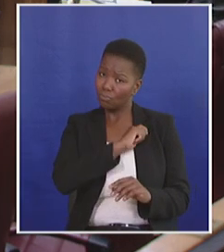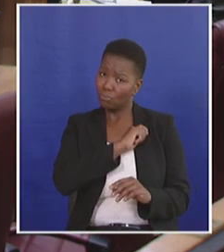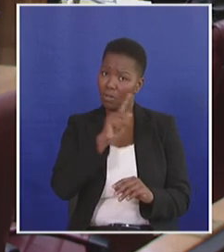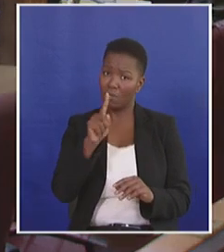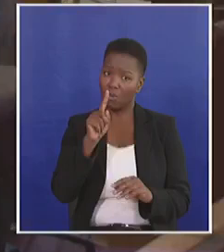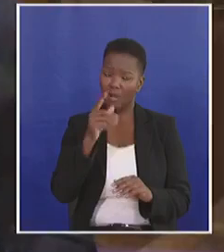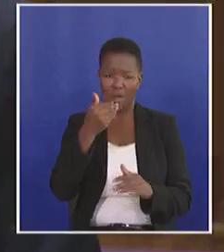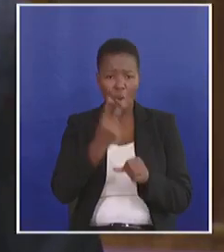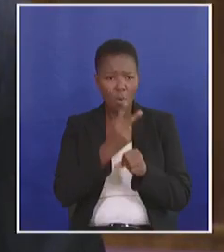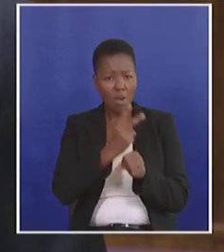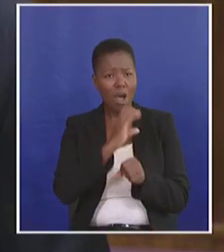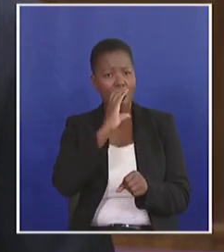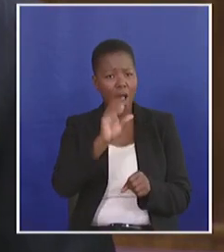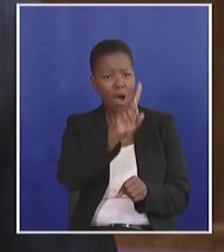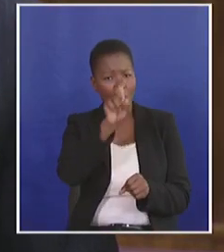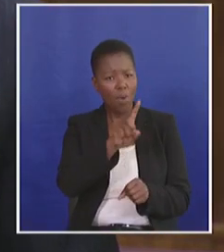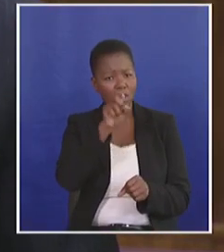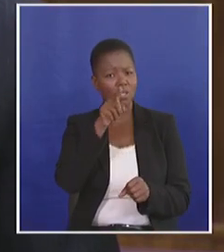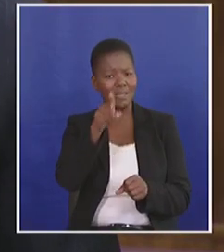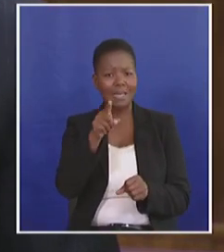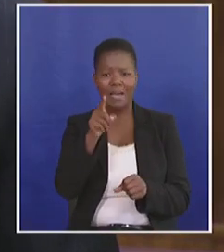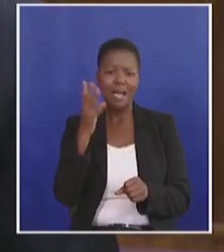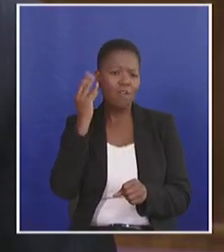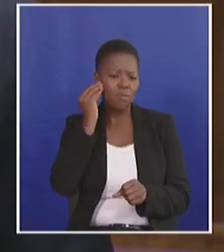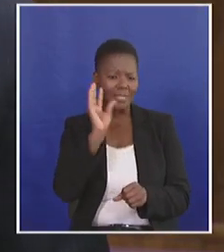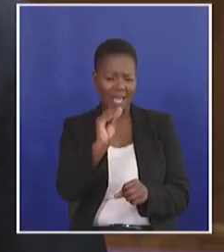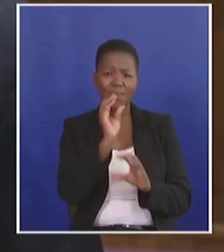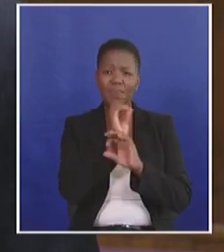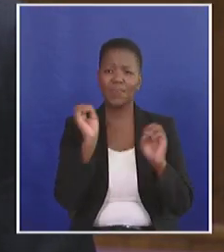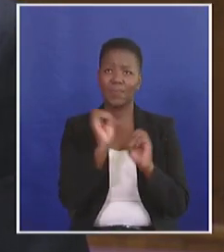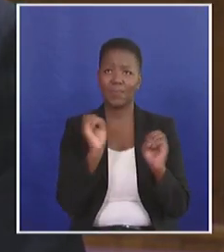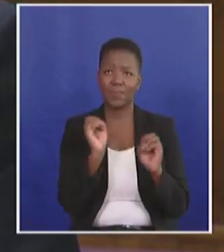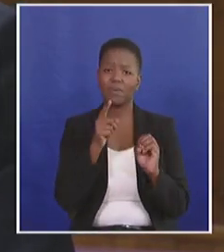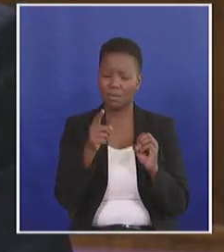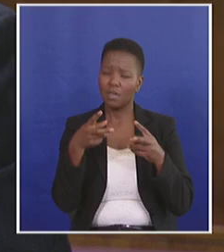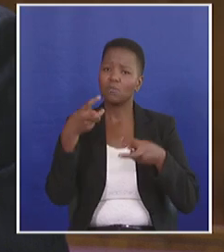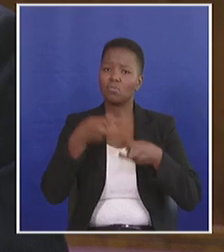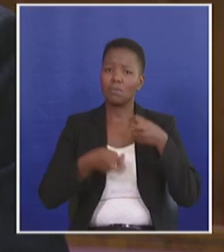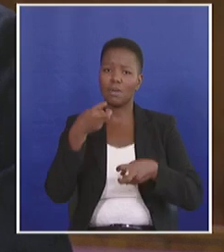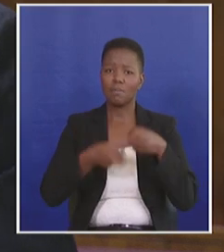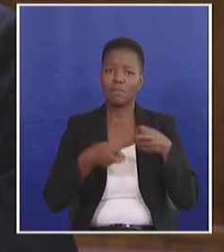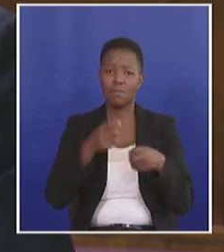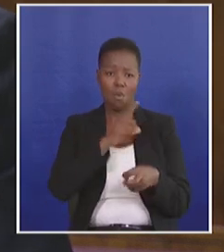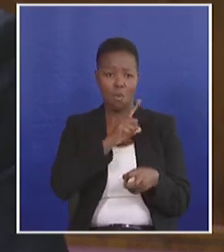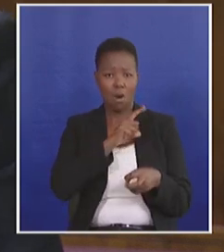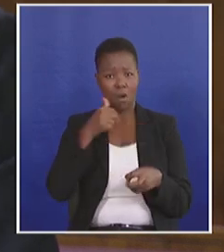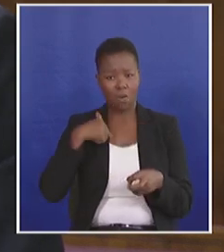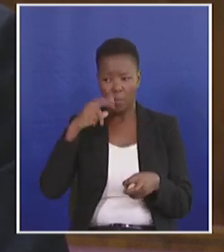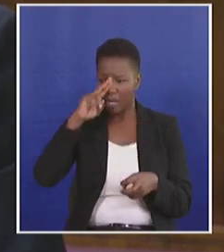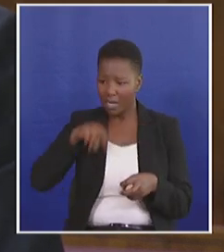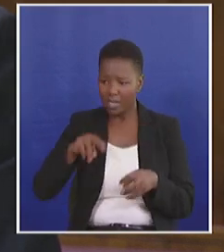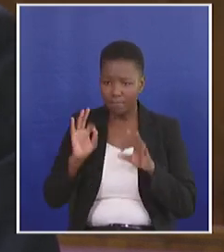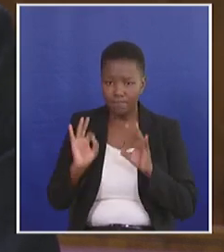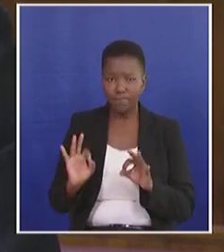information which the Minister of this specific portfolio have. And this really becomes a problem because it needs to be now, and